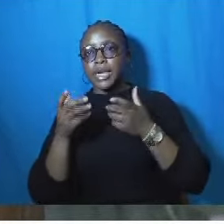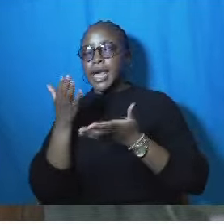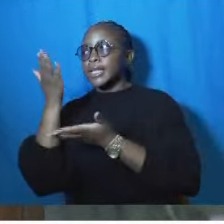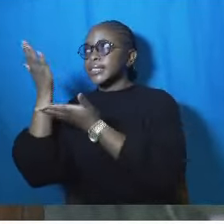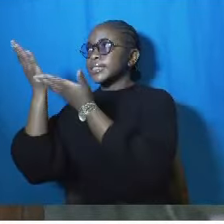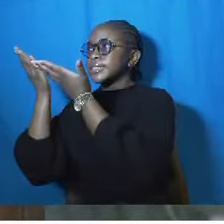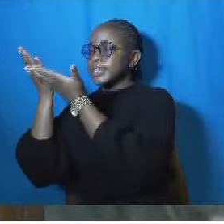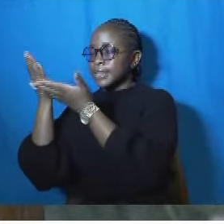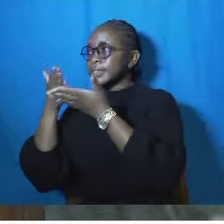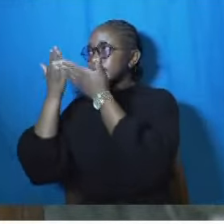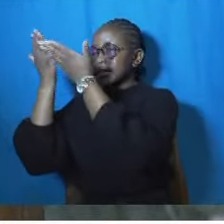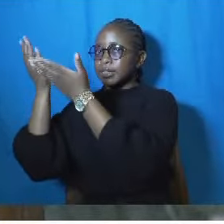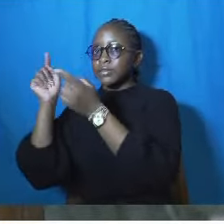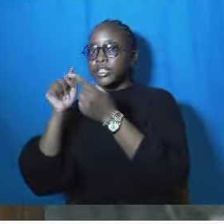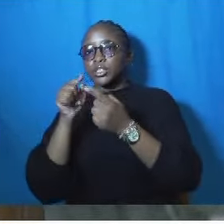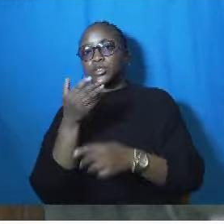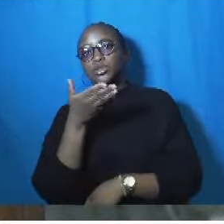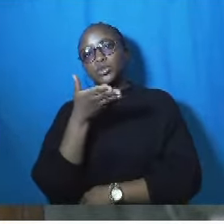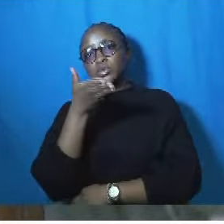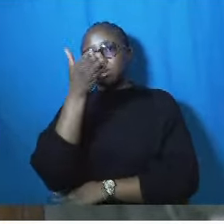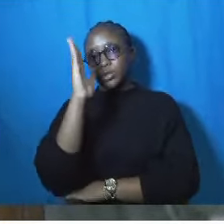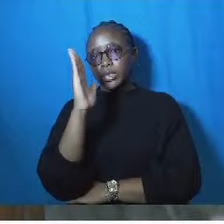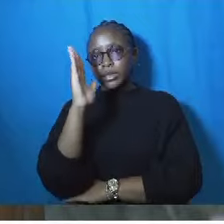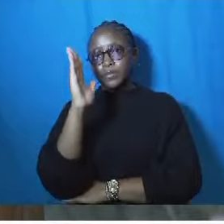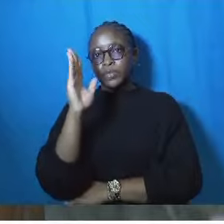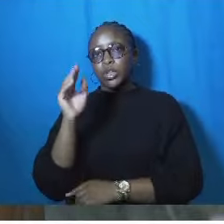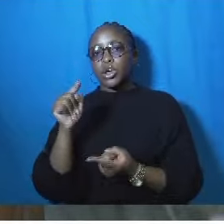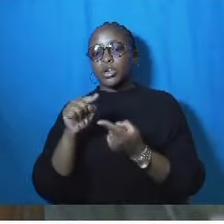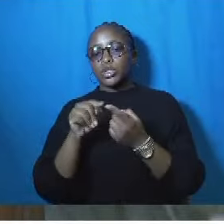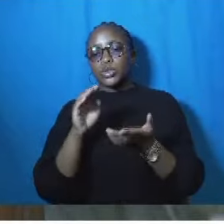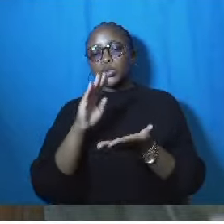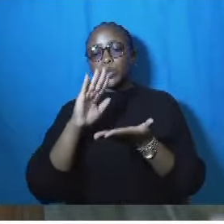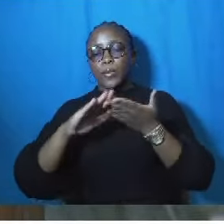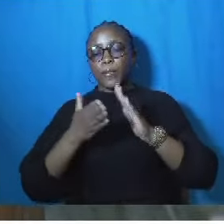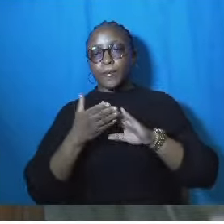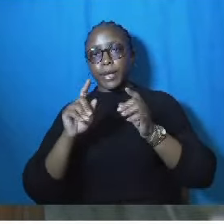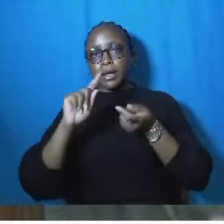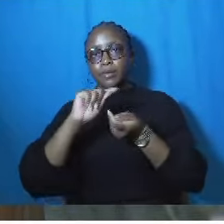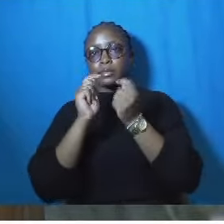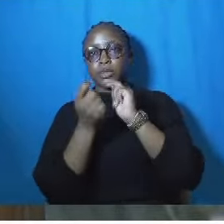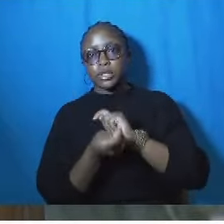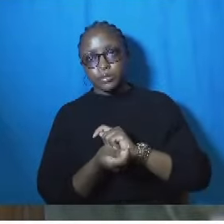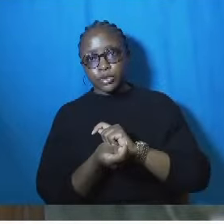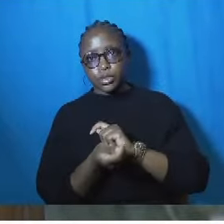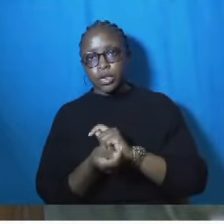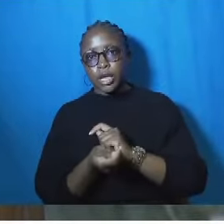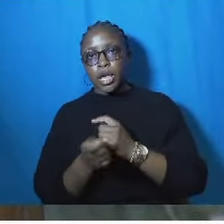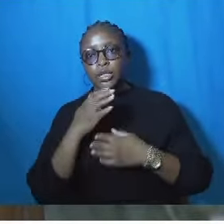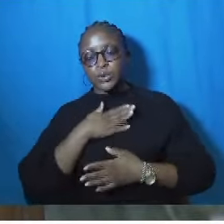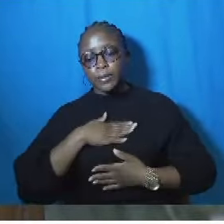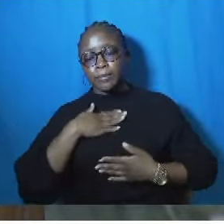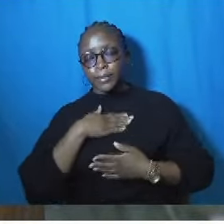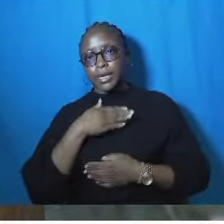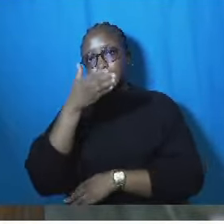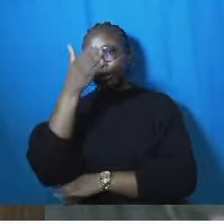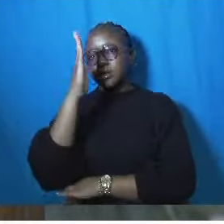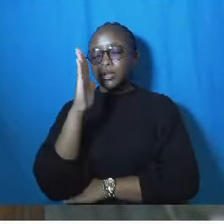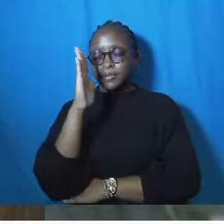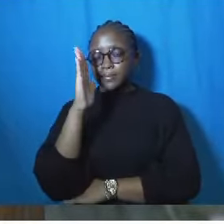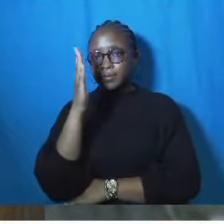renewed in mind and been transformed so far into pleasing God through knowing